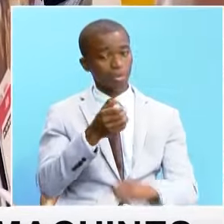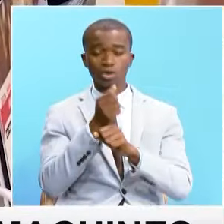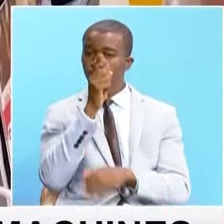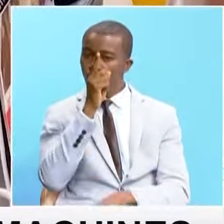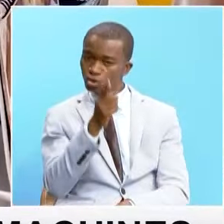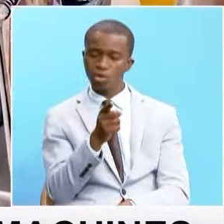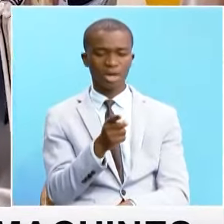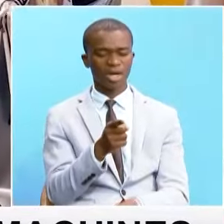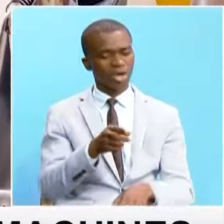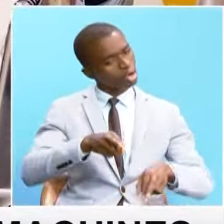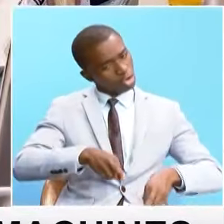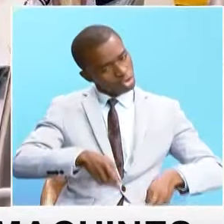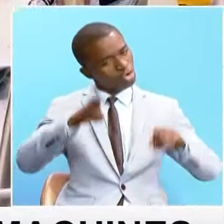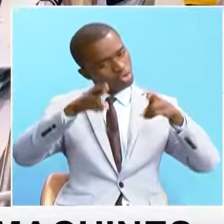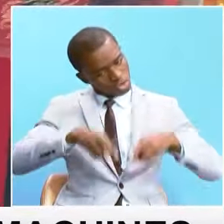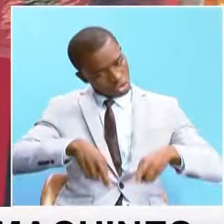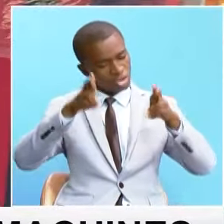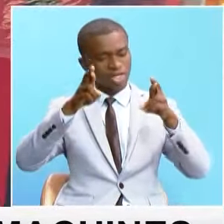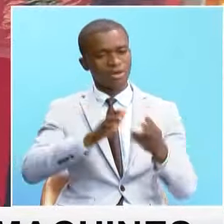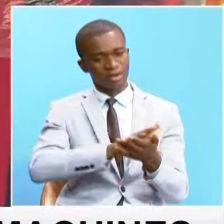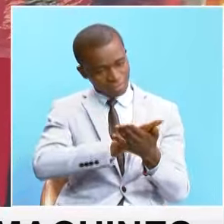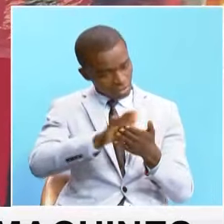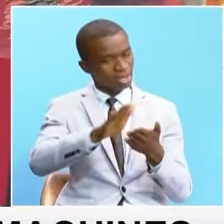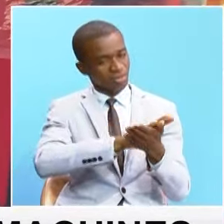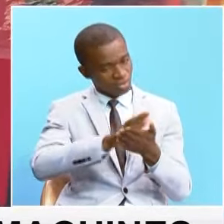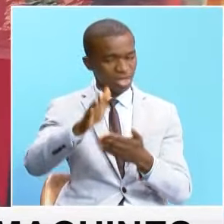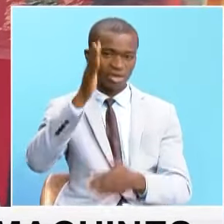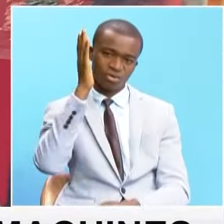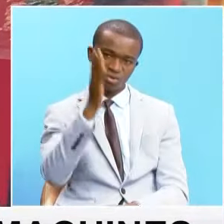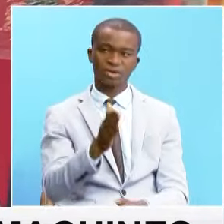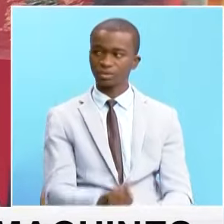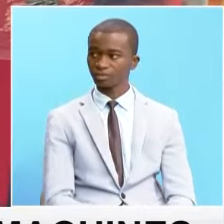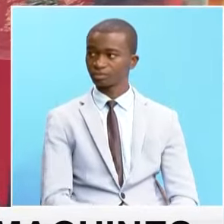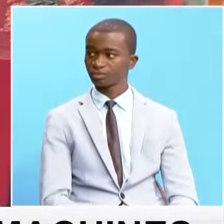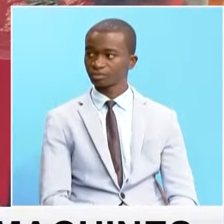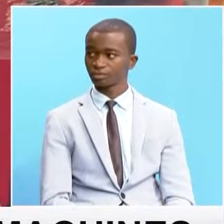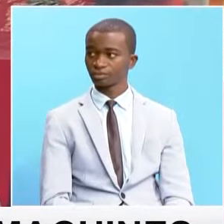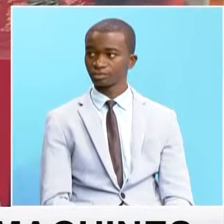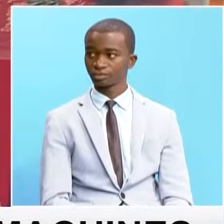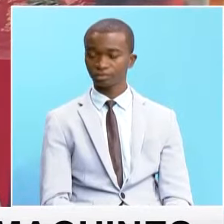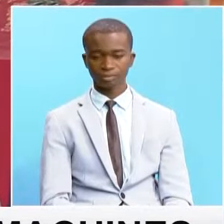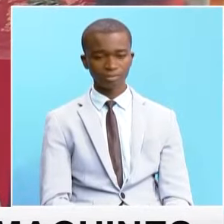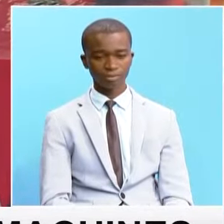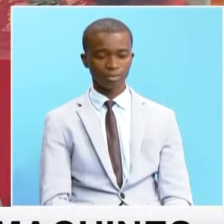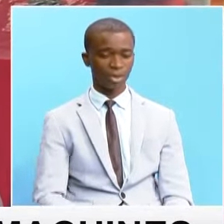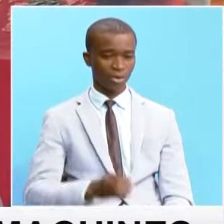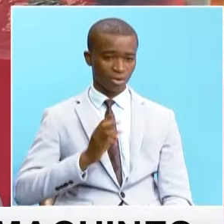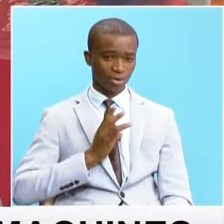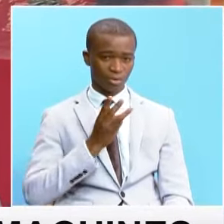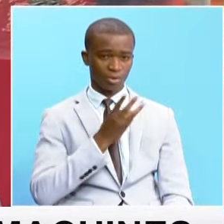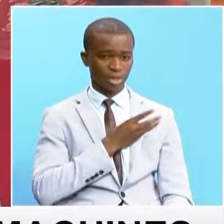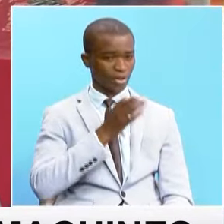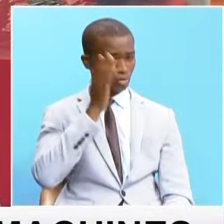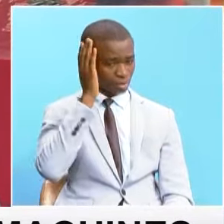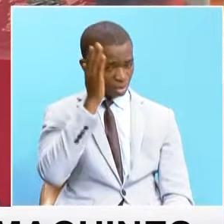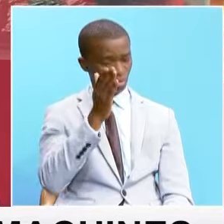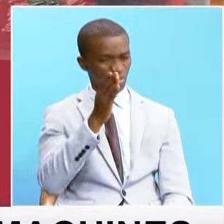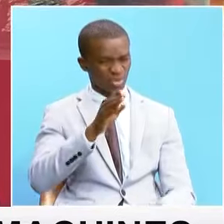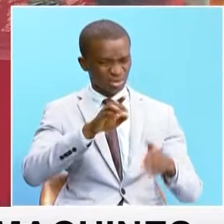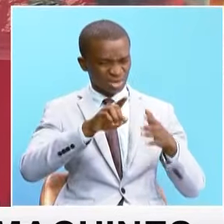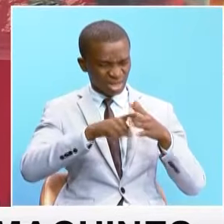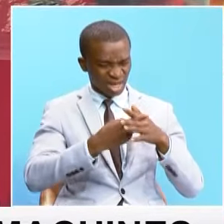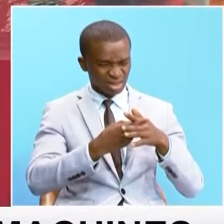in a deplorable state for some time. We'll begin with roads that lead to public services, hospitals,